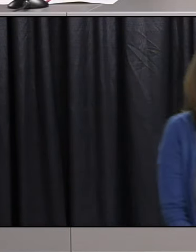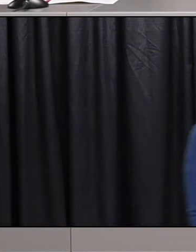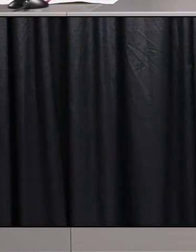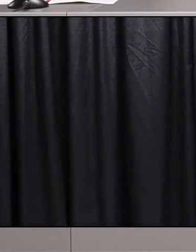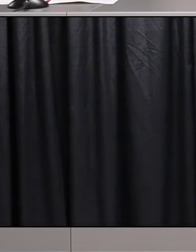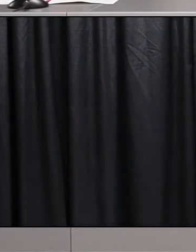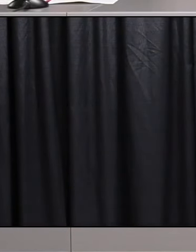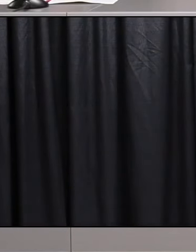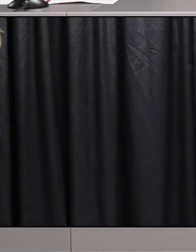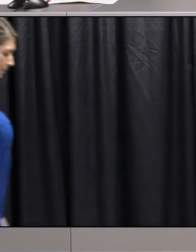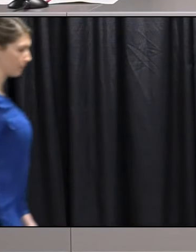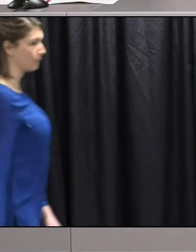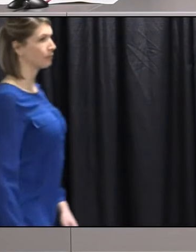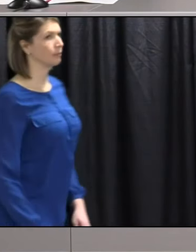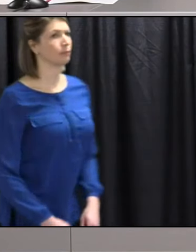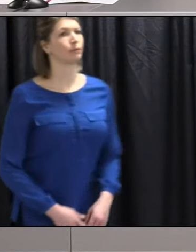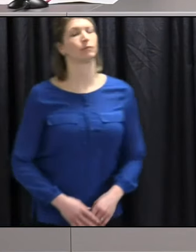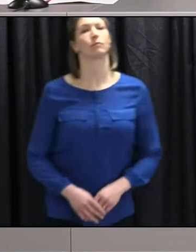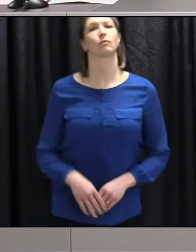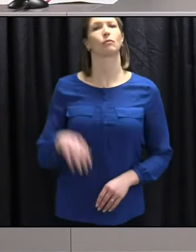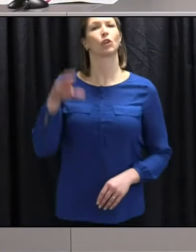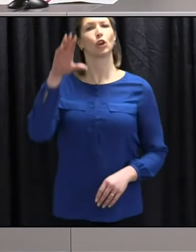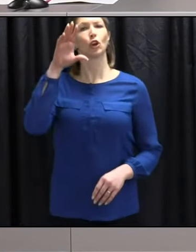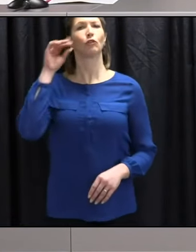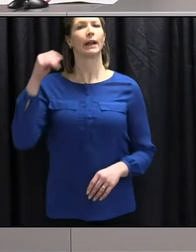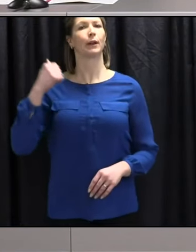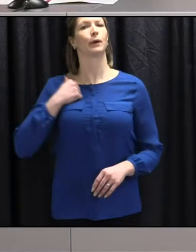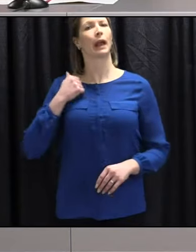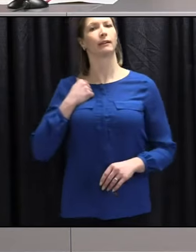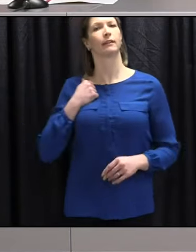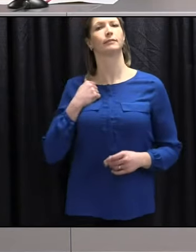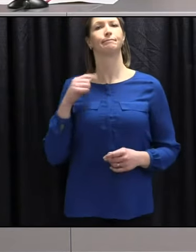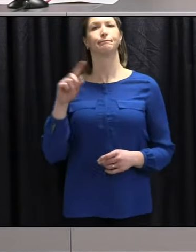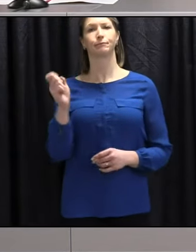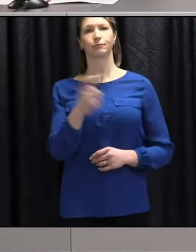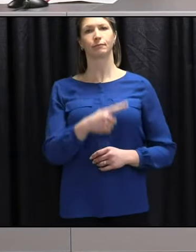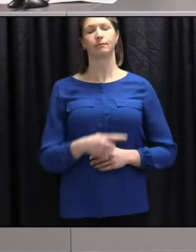questions are from Patrick Butler of Radio Canada. Please go ahead.